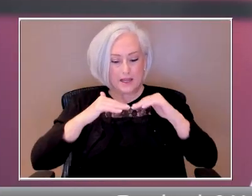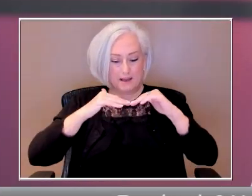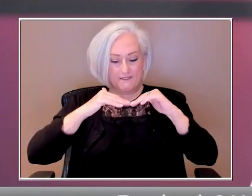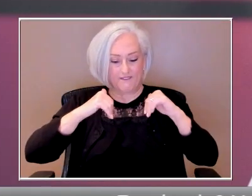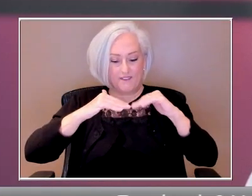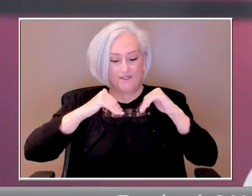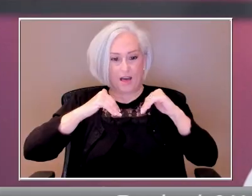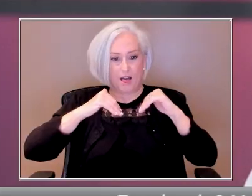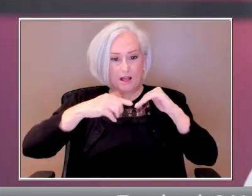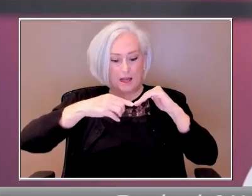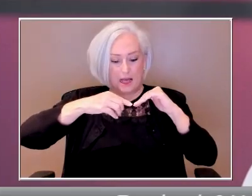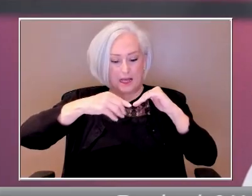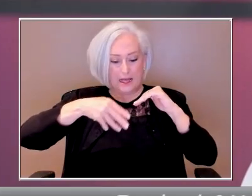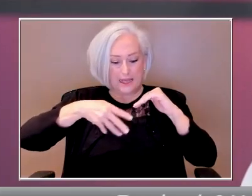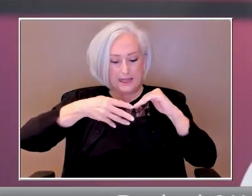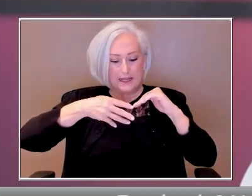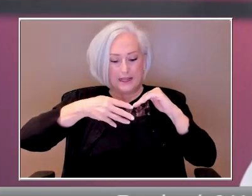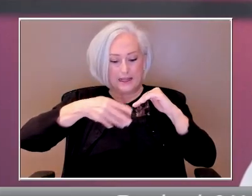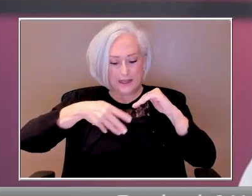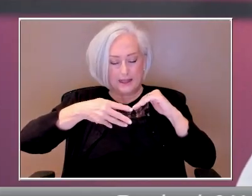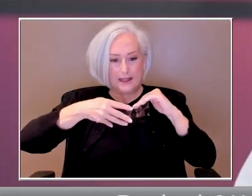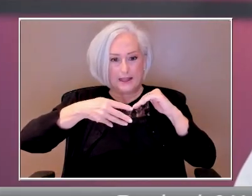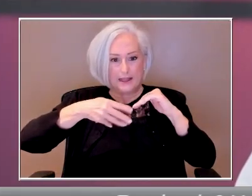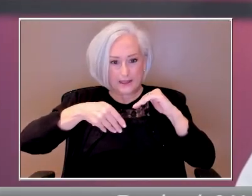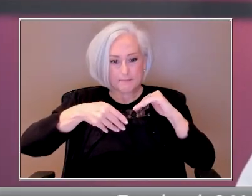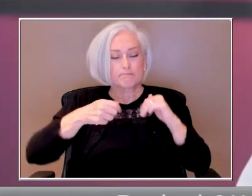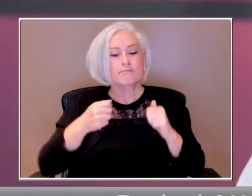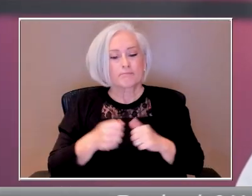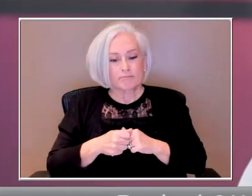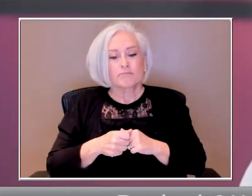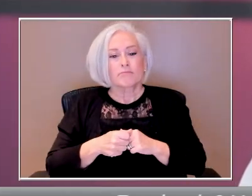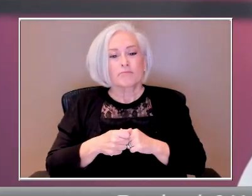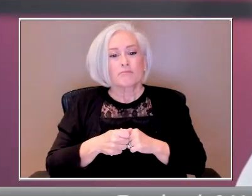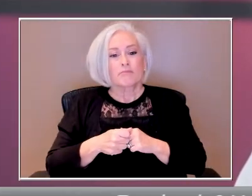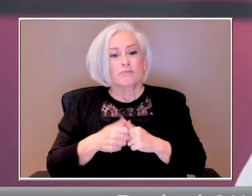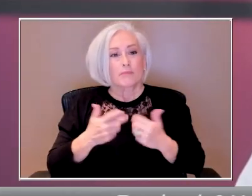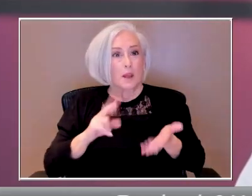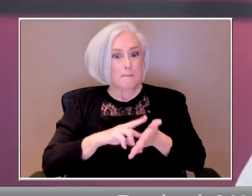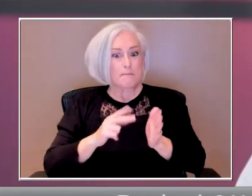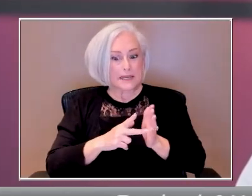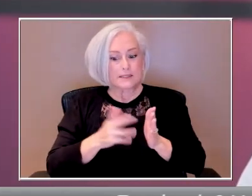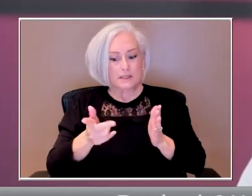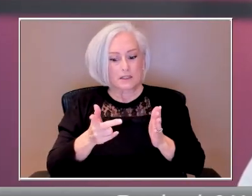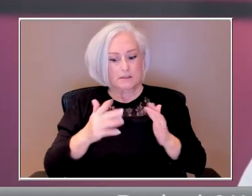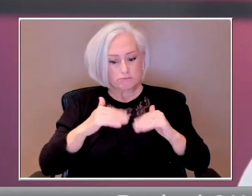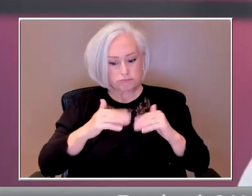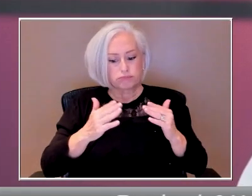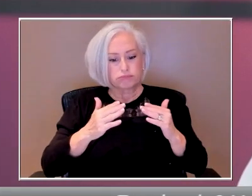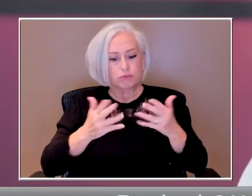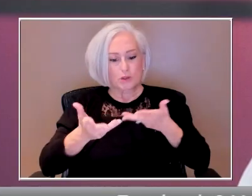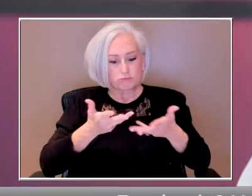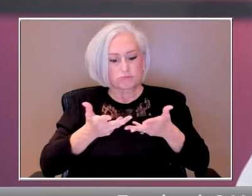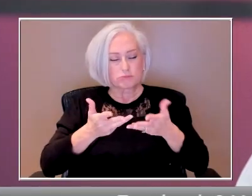that are still interacting well. And so we have more pictures, but we'll talk about why we ultimately couldn't save the valve.